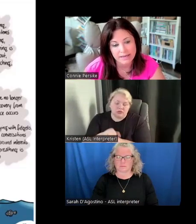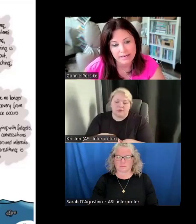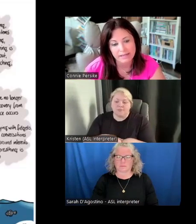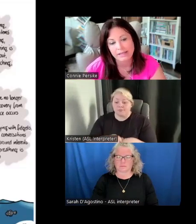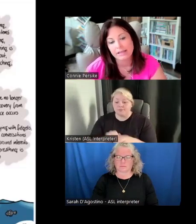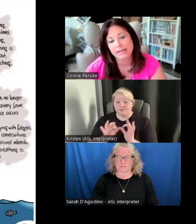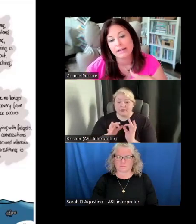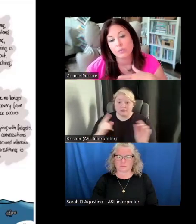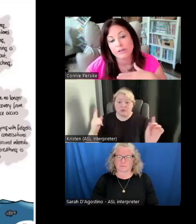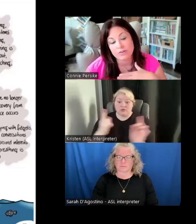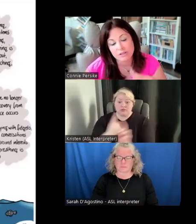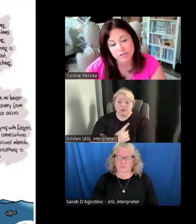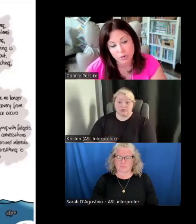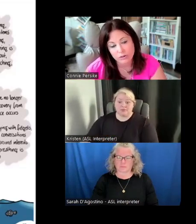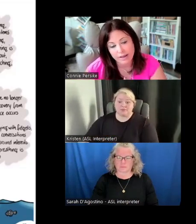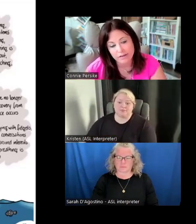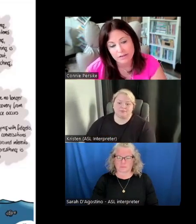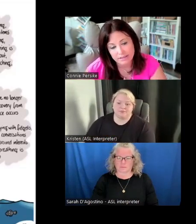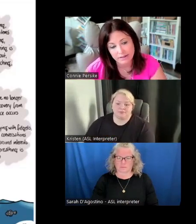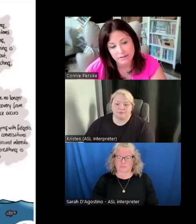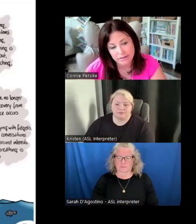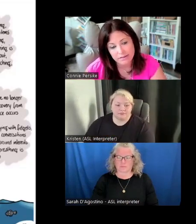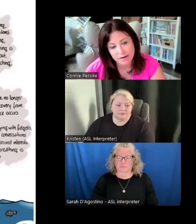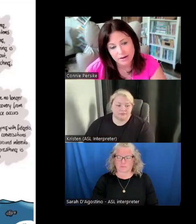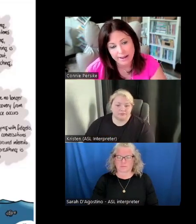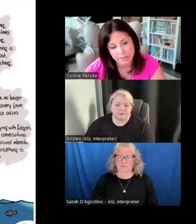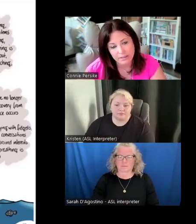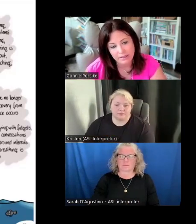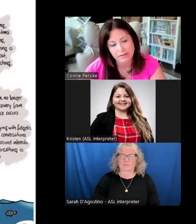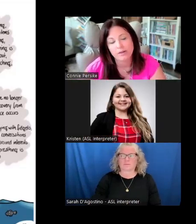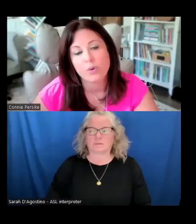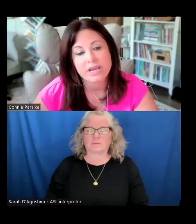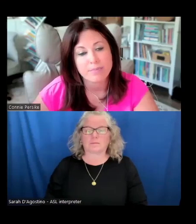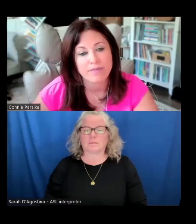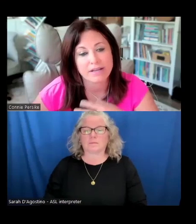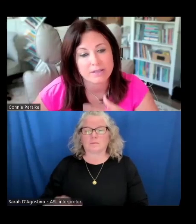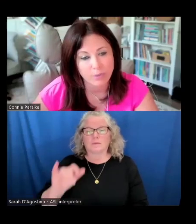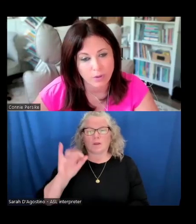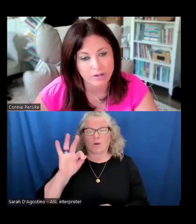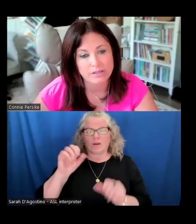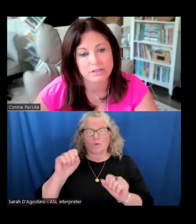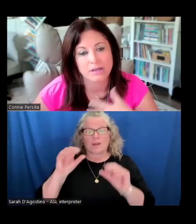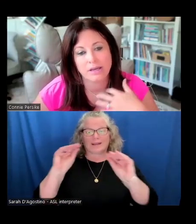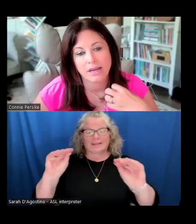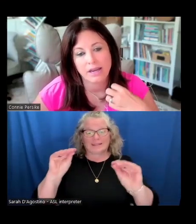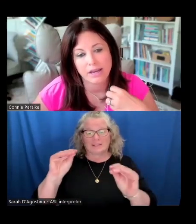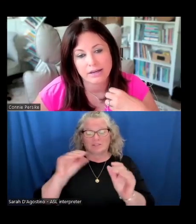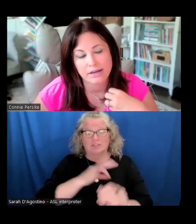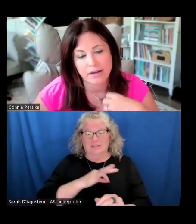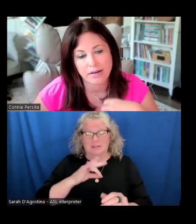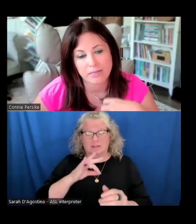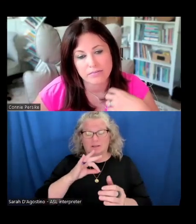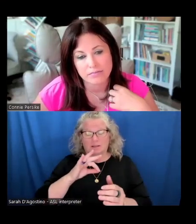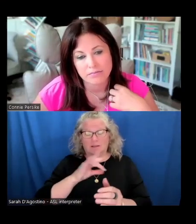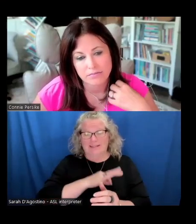looks like when those low-level signals are happening, we can provide supports